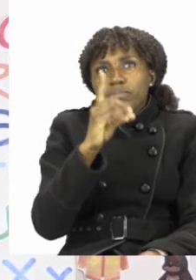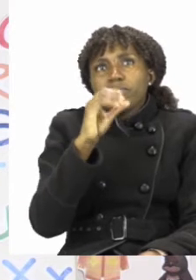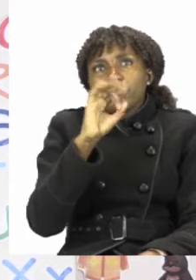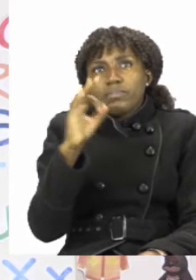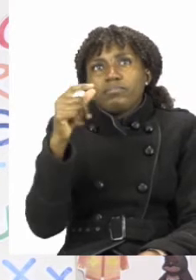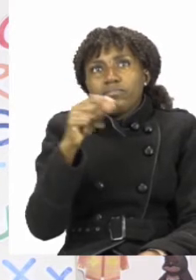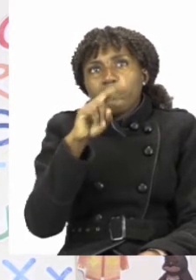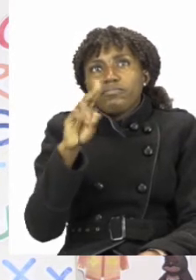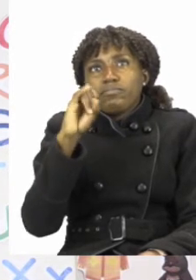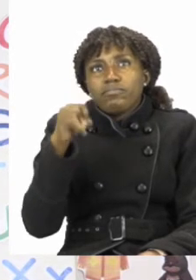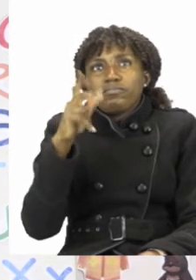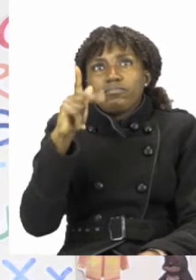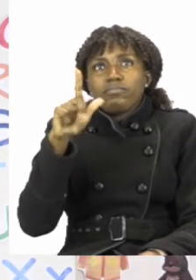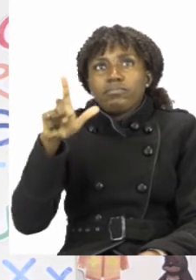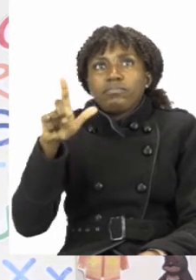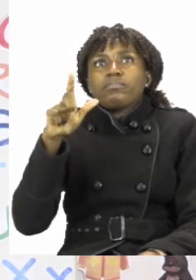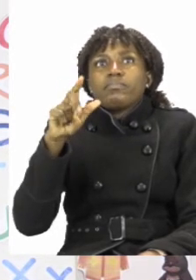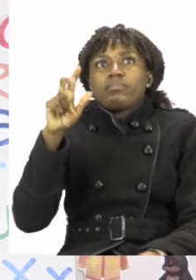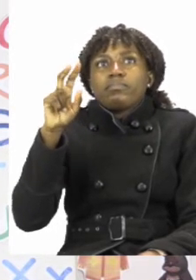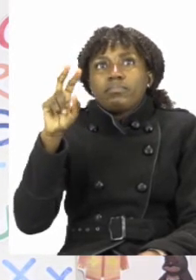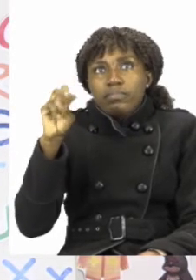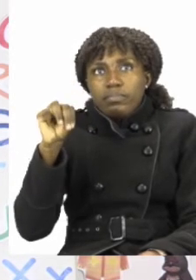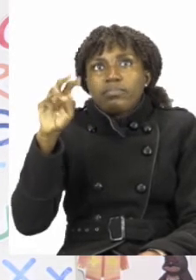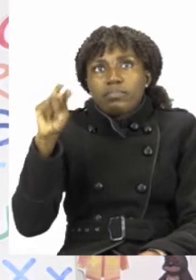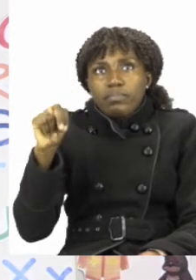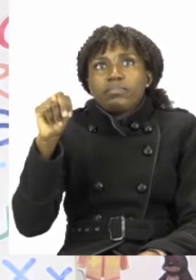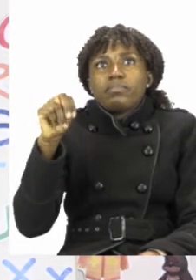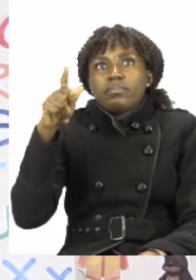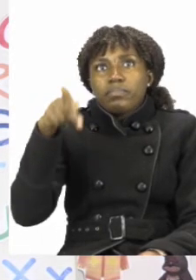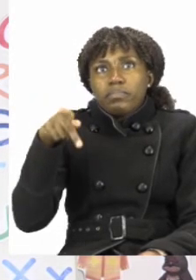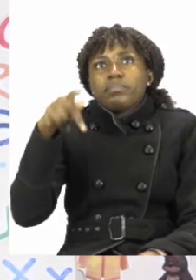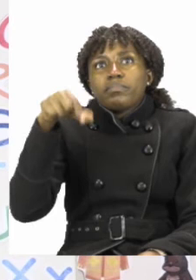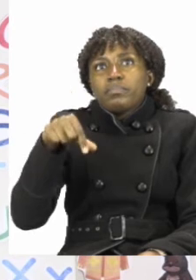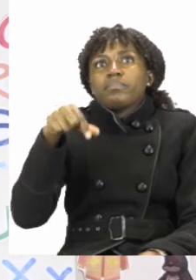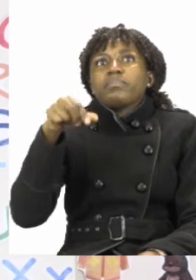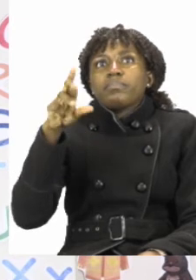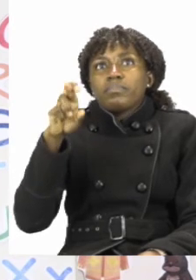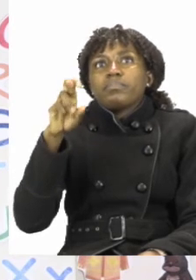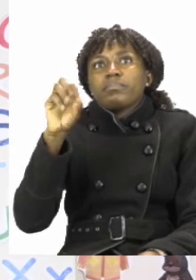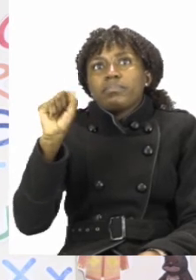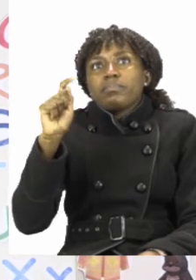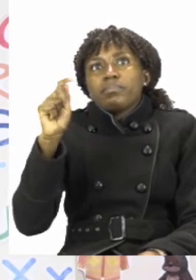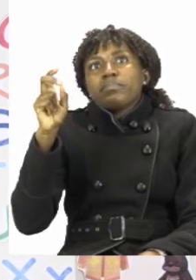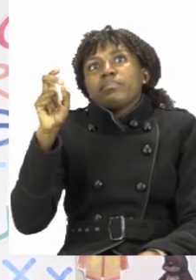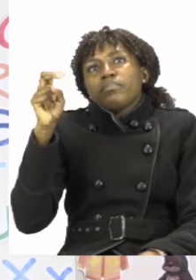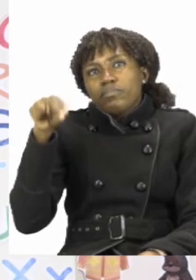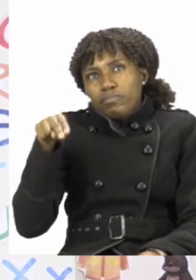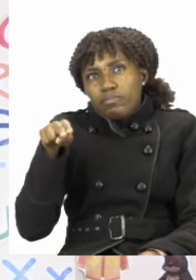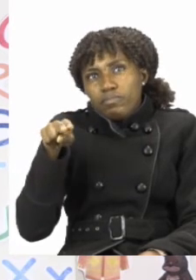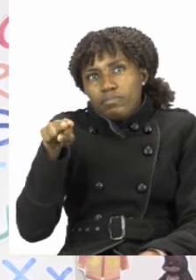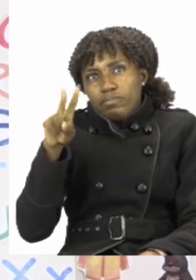must either be a B, C, D, F, G,